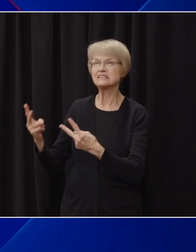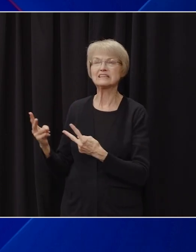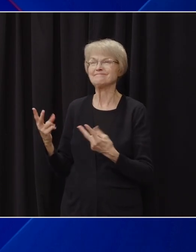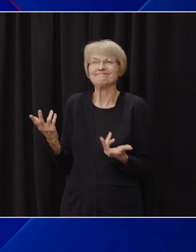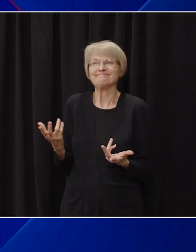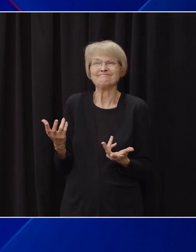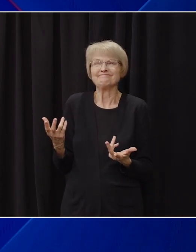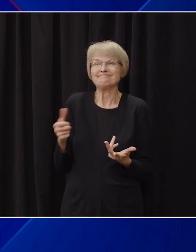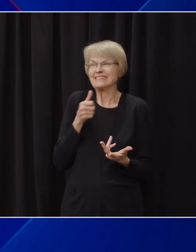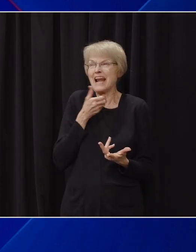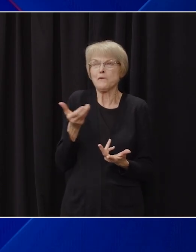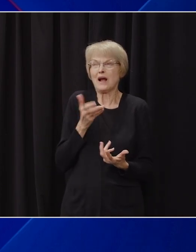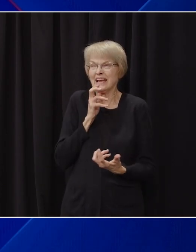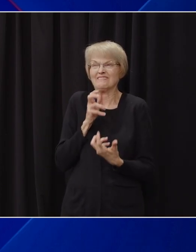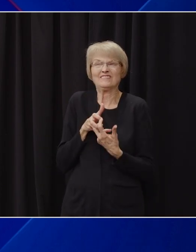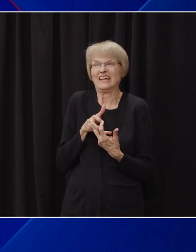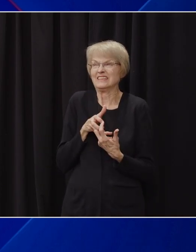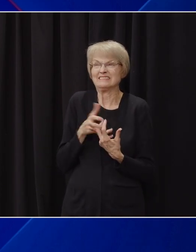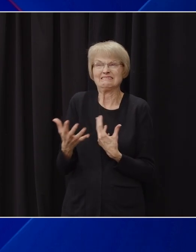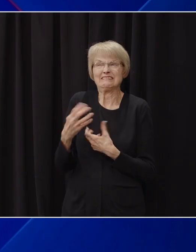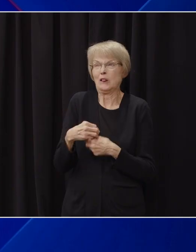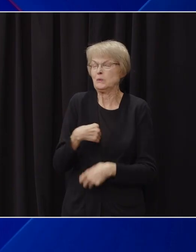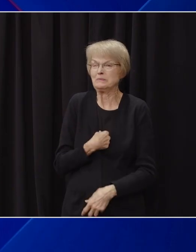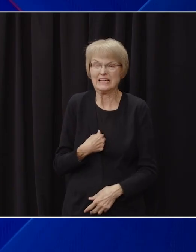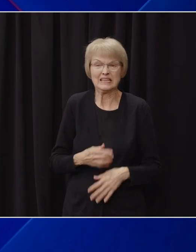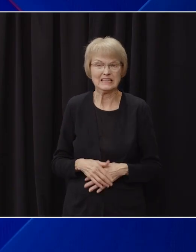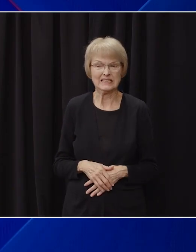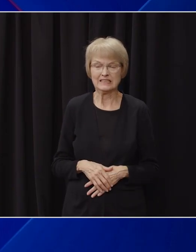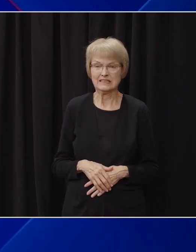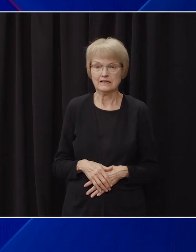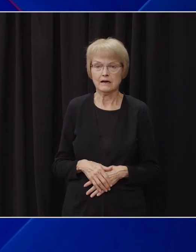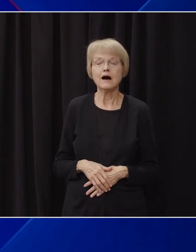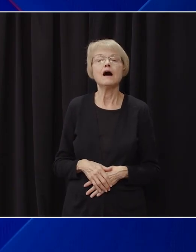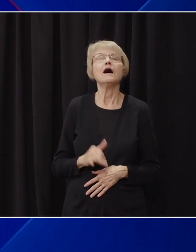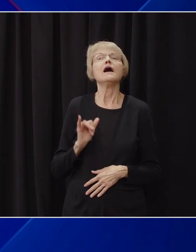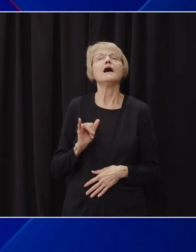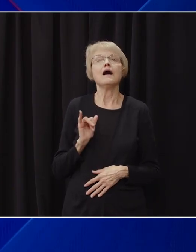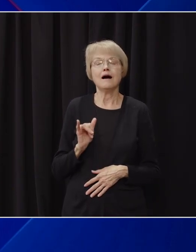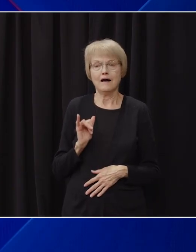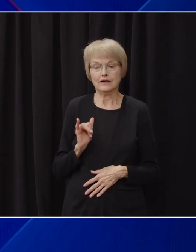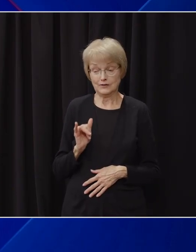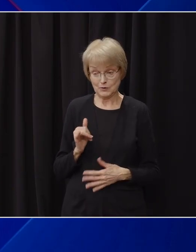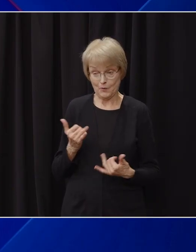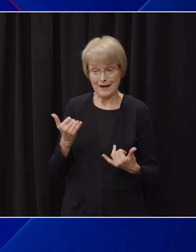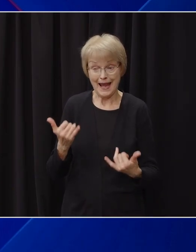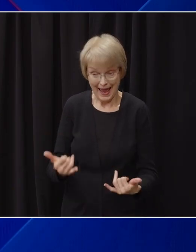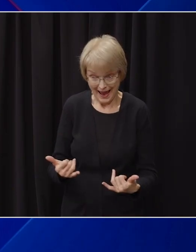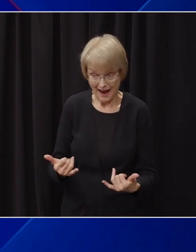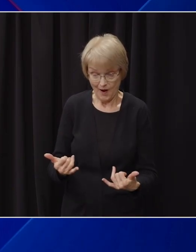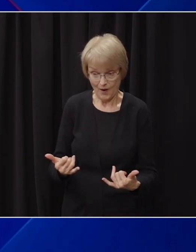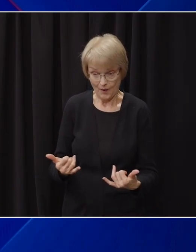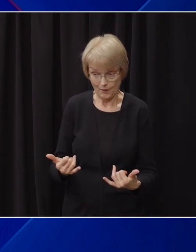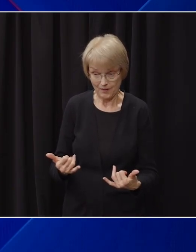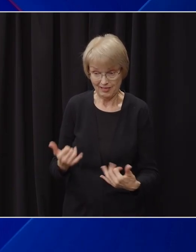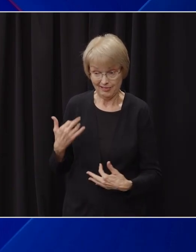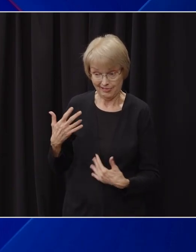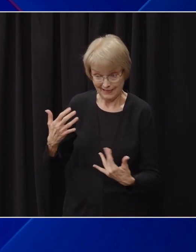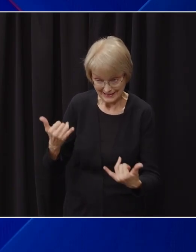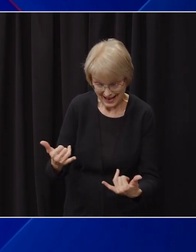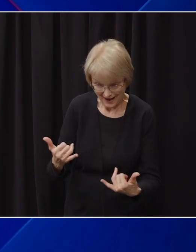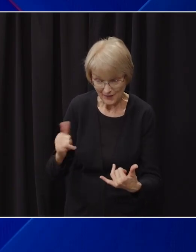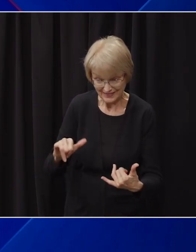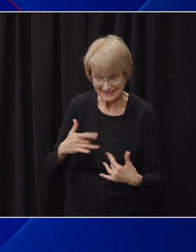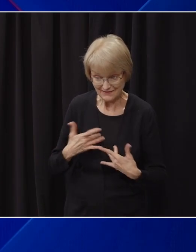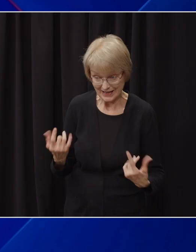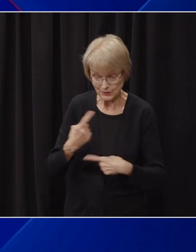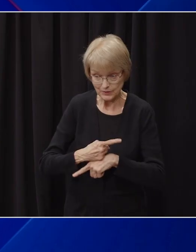were not welcoming and not inclusive, and then being able to go forward into the present and be able to have this event today.